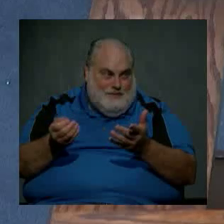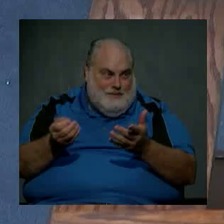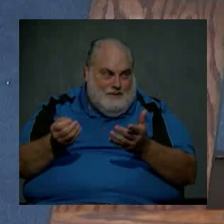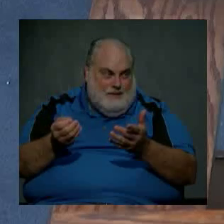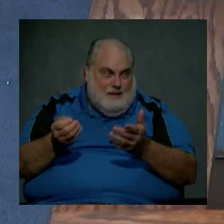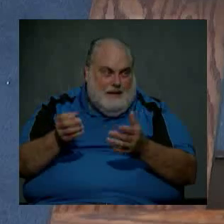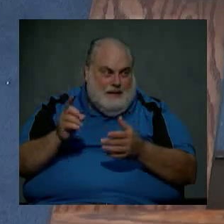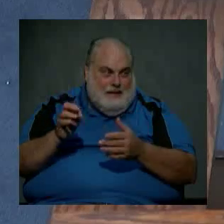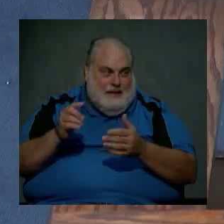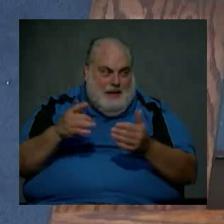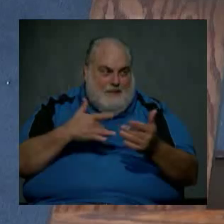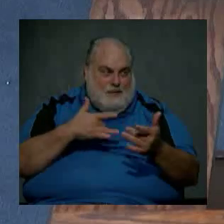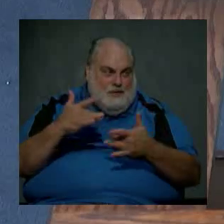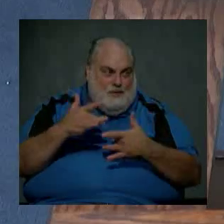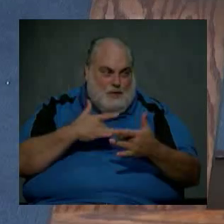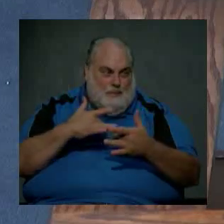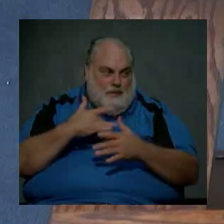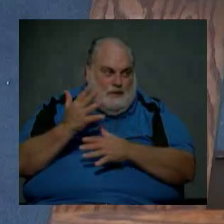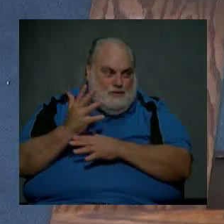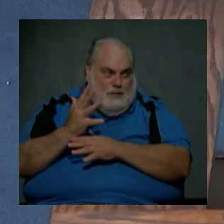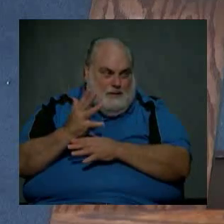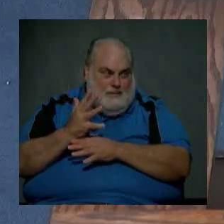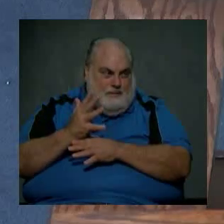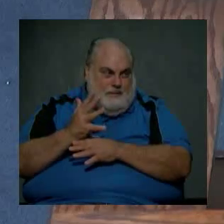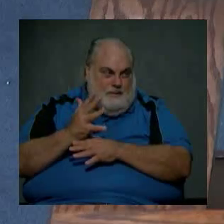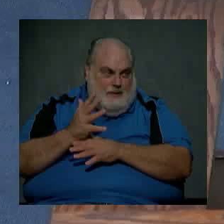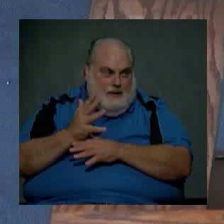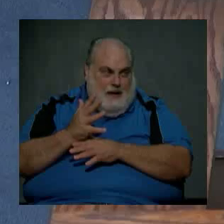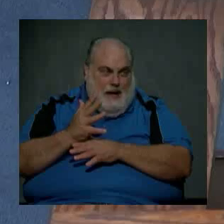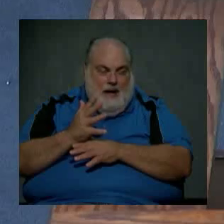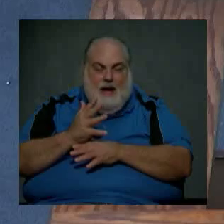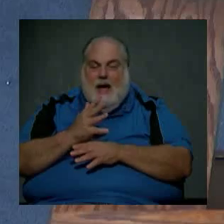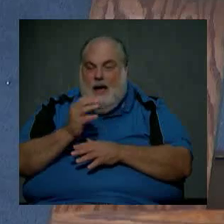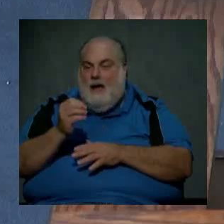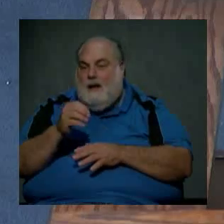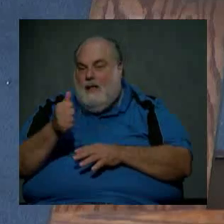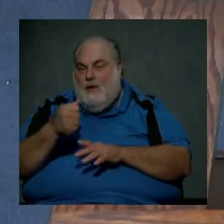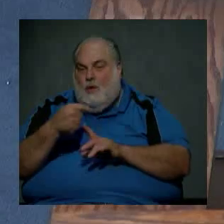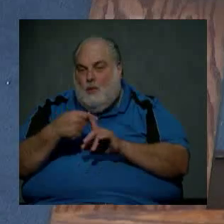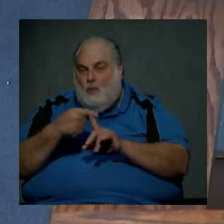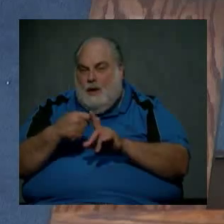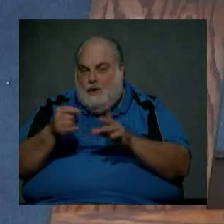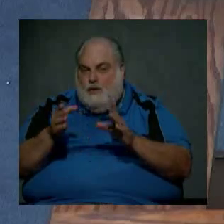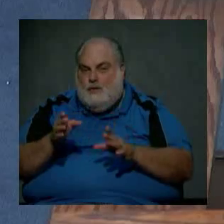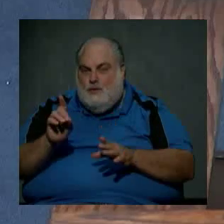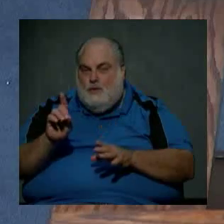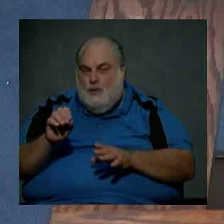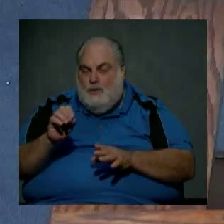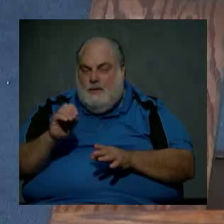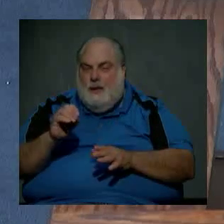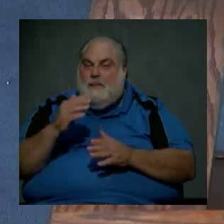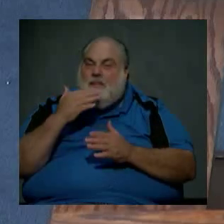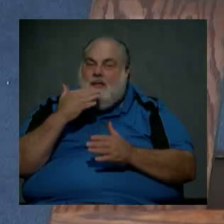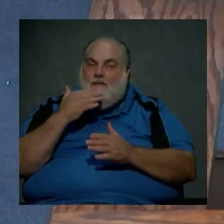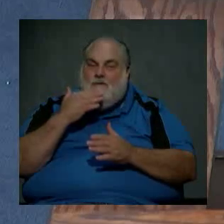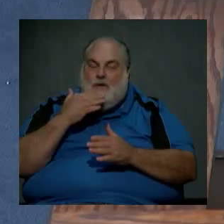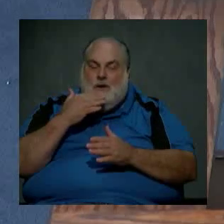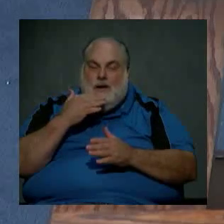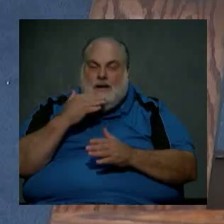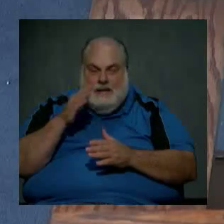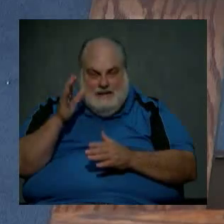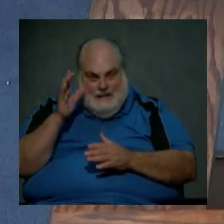but I did have a concern about the trees coming down, and our tenants do. Yes. So I appreciate that you heard me,